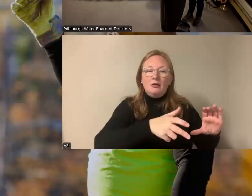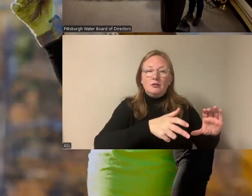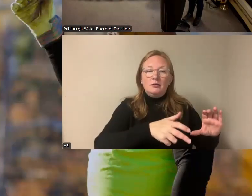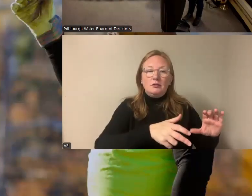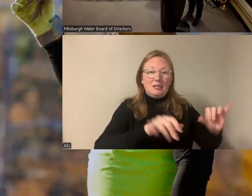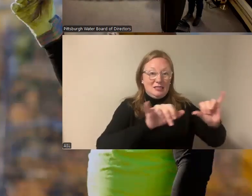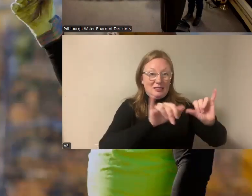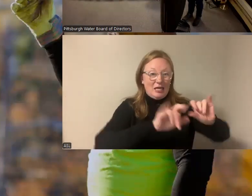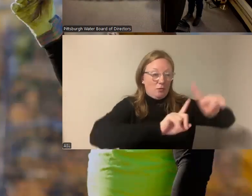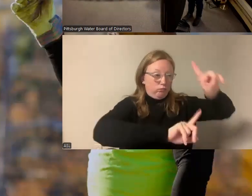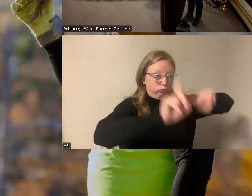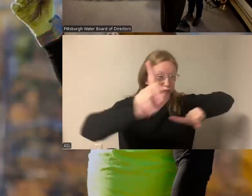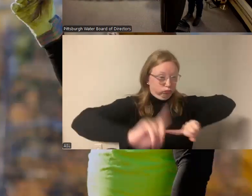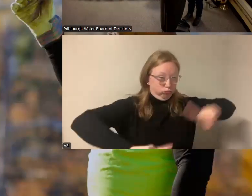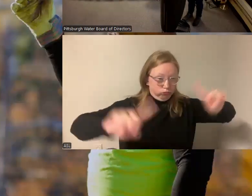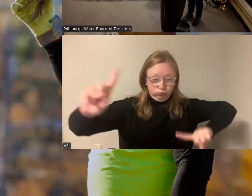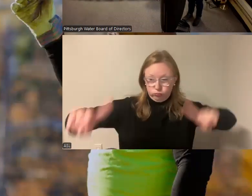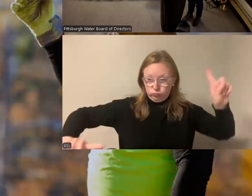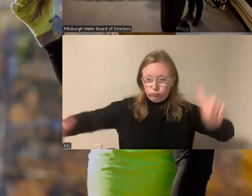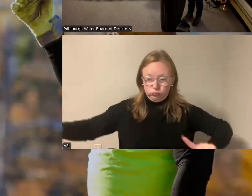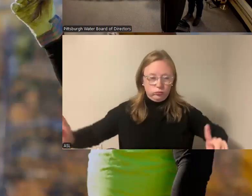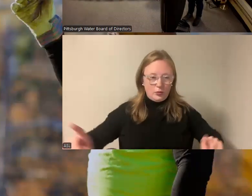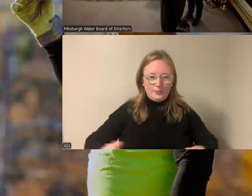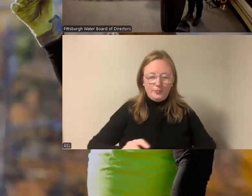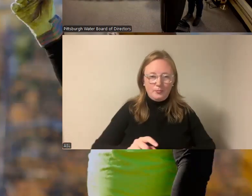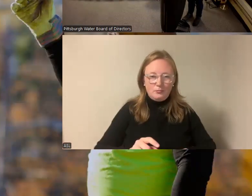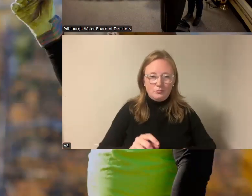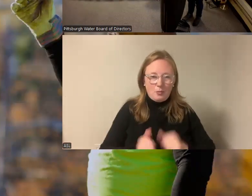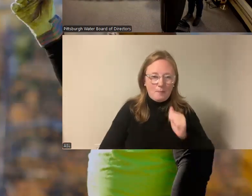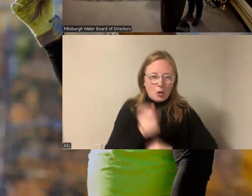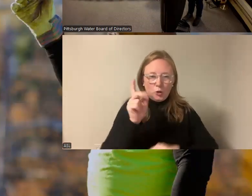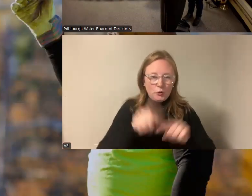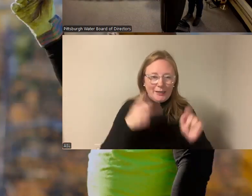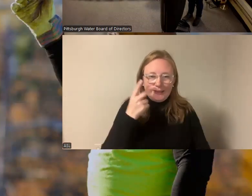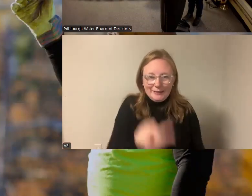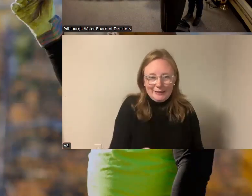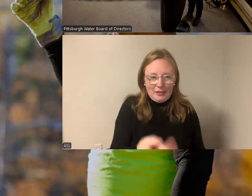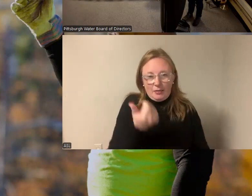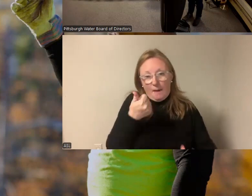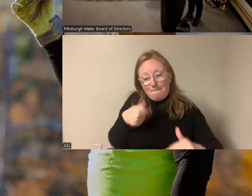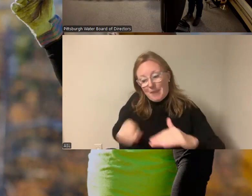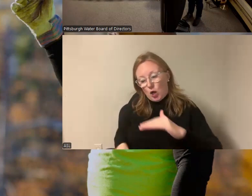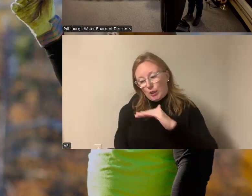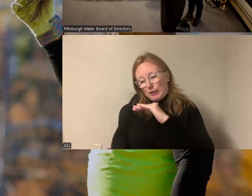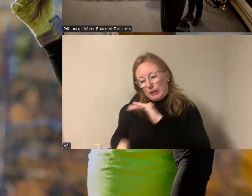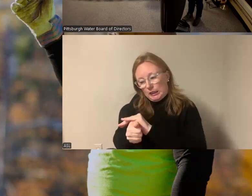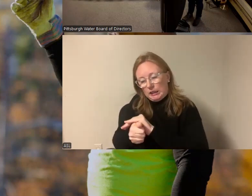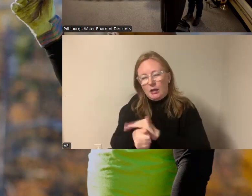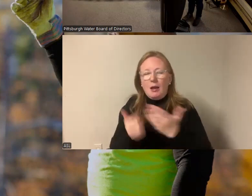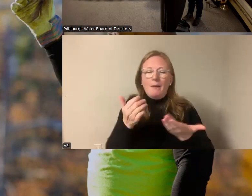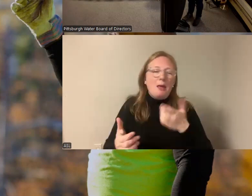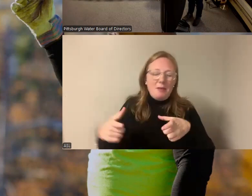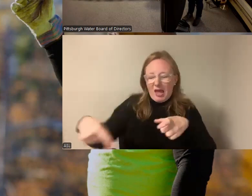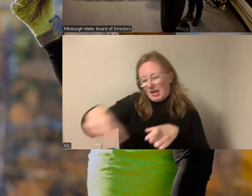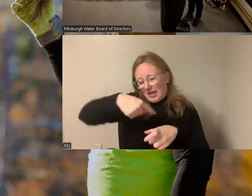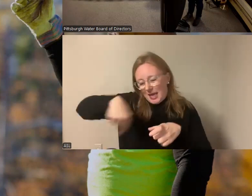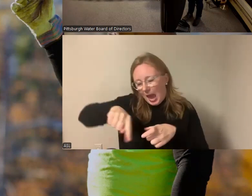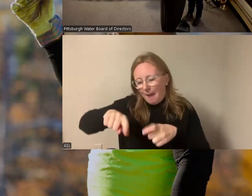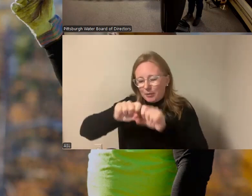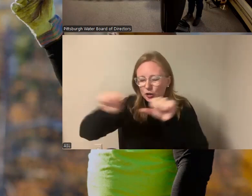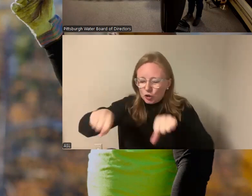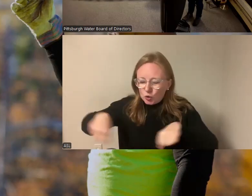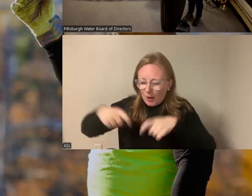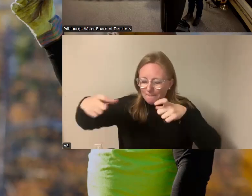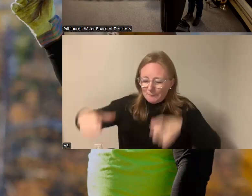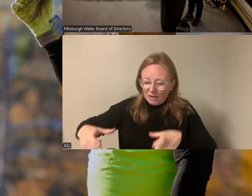in size, almost all of them are out of sight, right? So these are buried under streets. Again, you might see a small cap or a square plate,